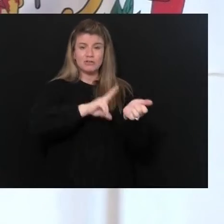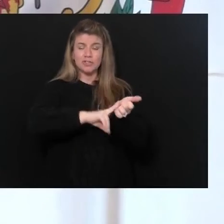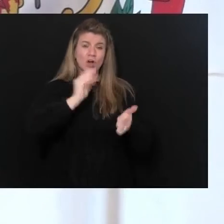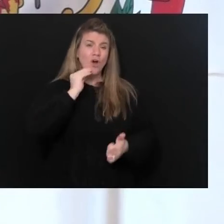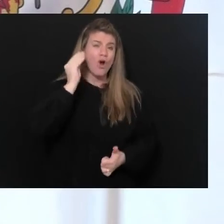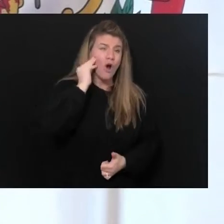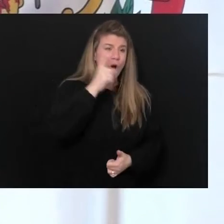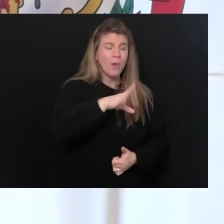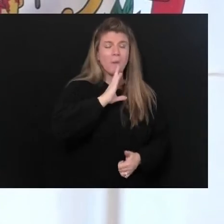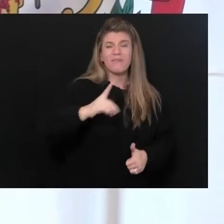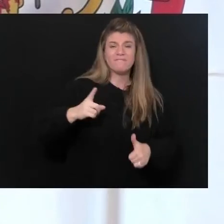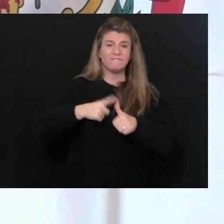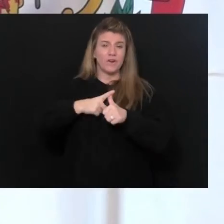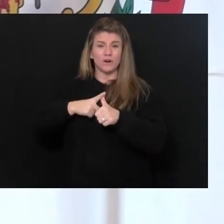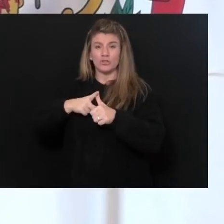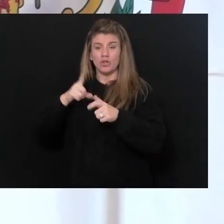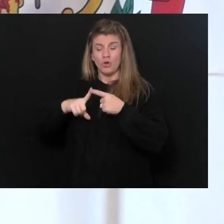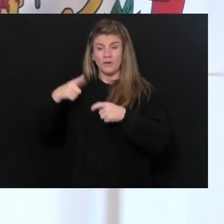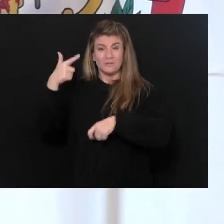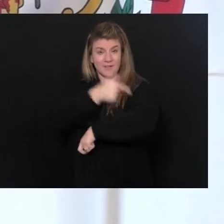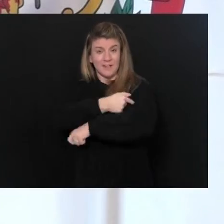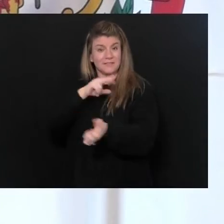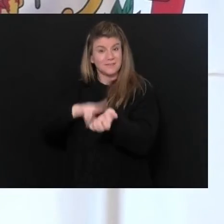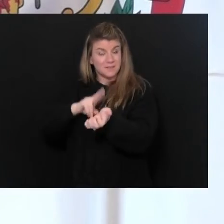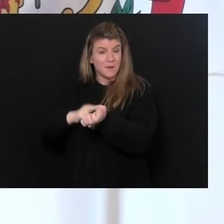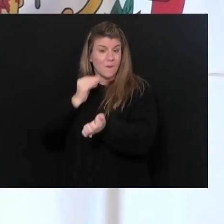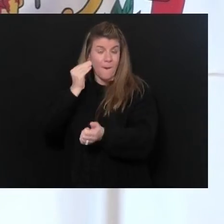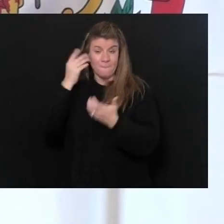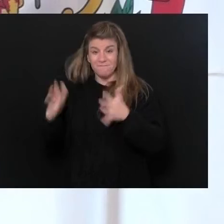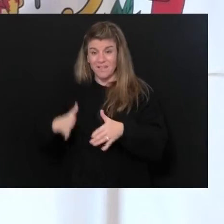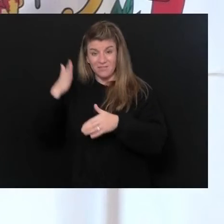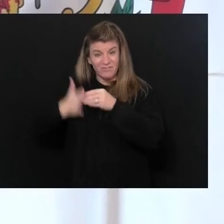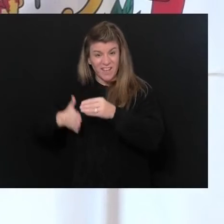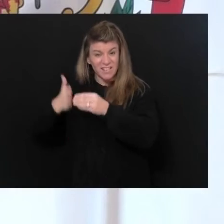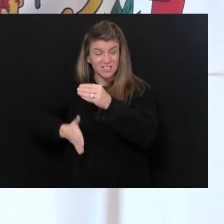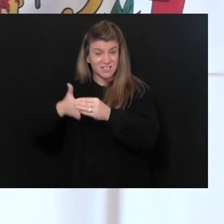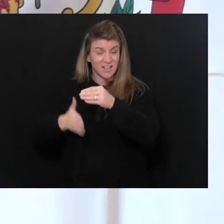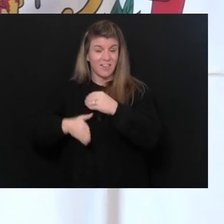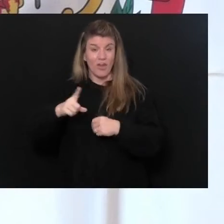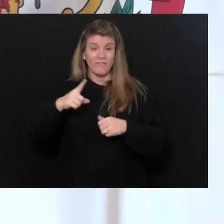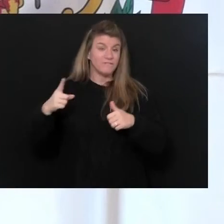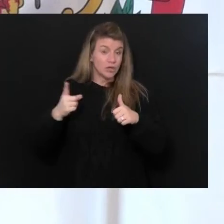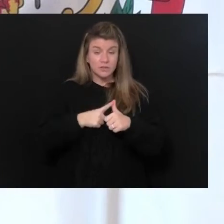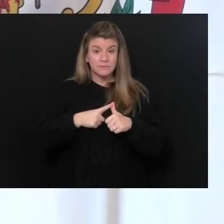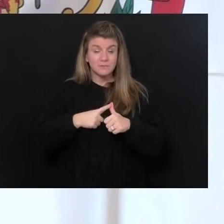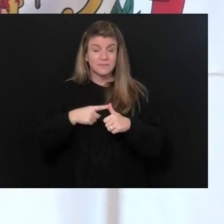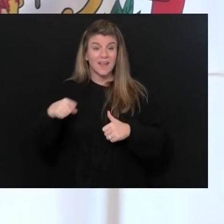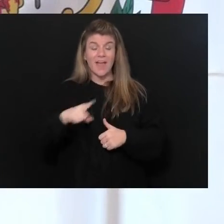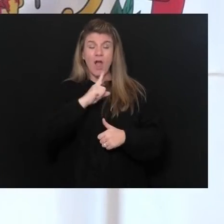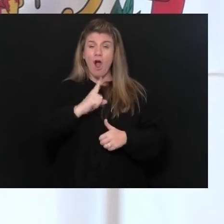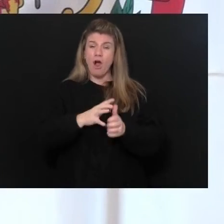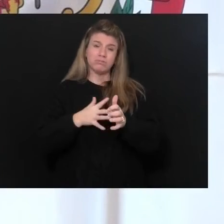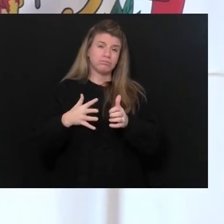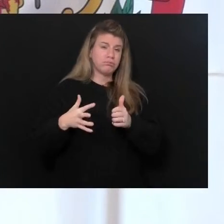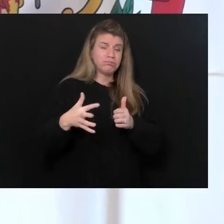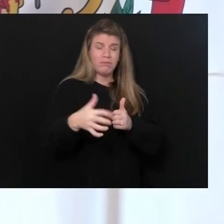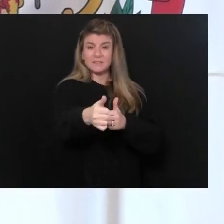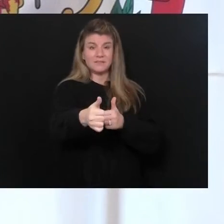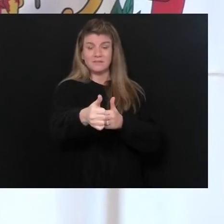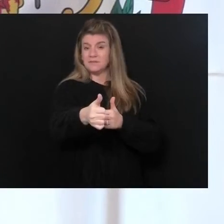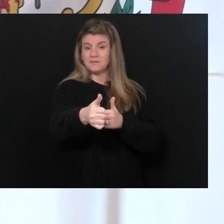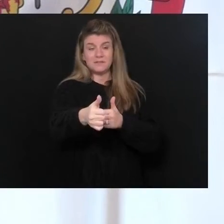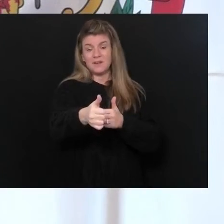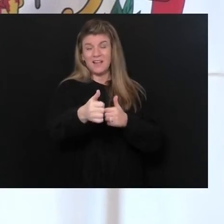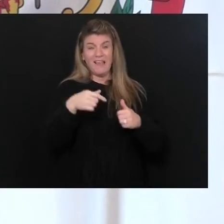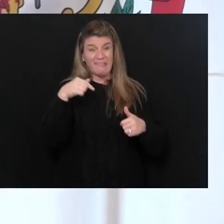going to be the first to get all of our nursing homes and assisted living done. They're absolutely racing ahead of everybody. Little